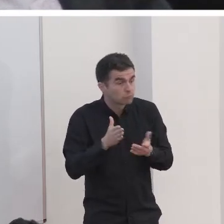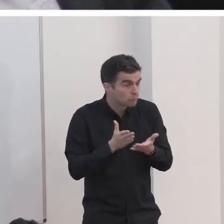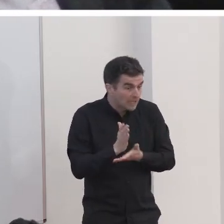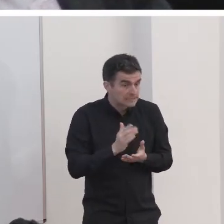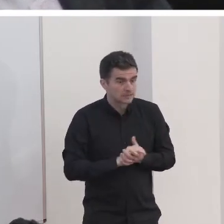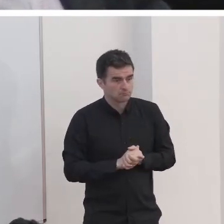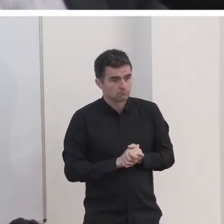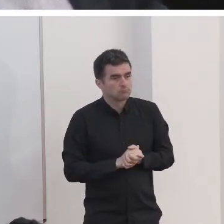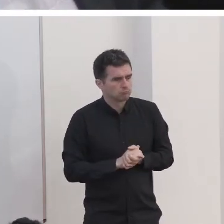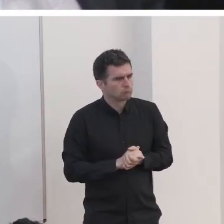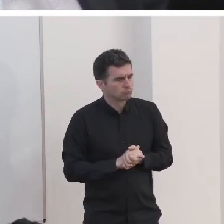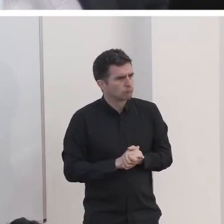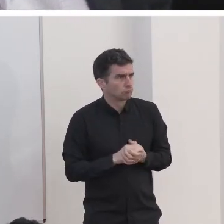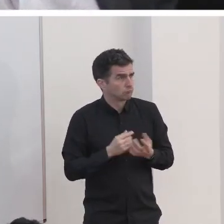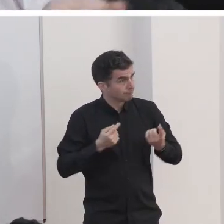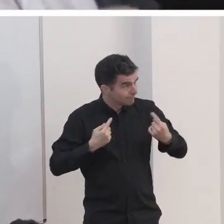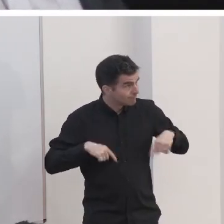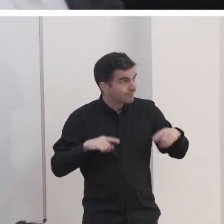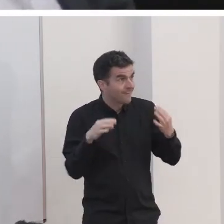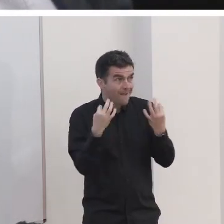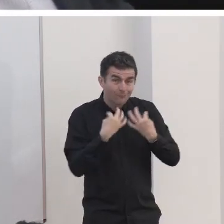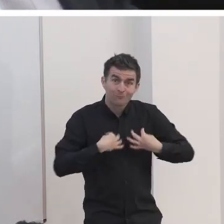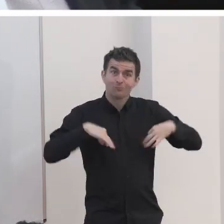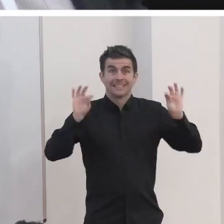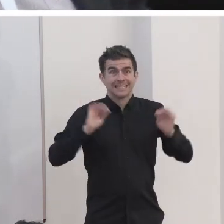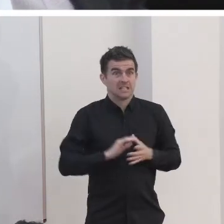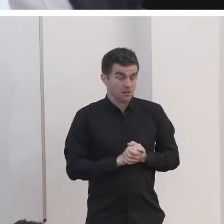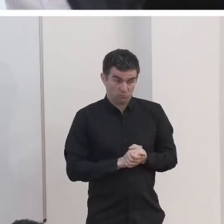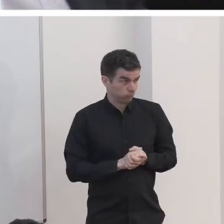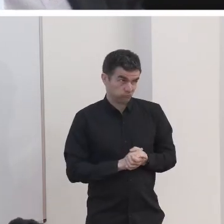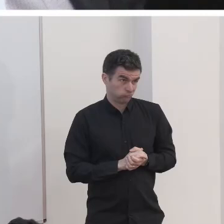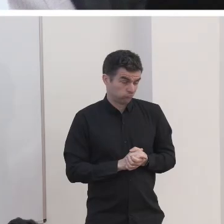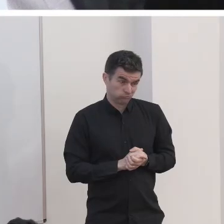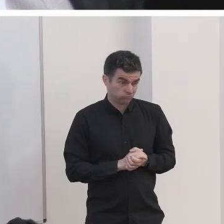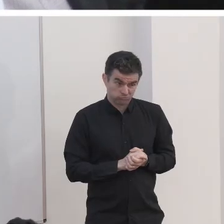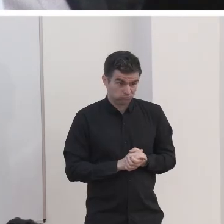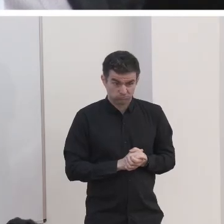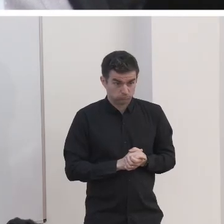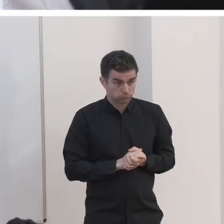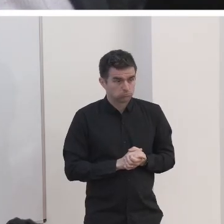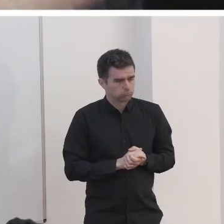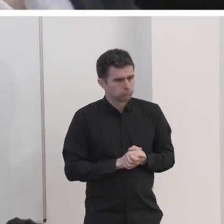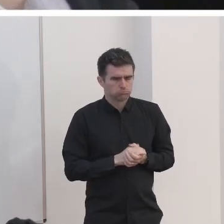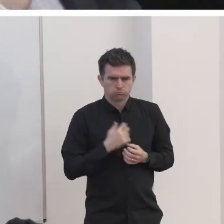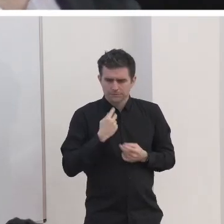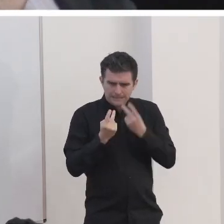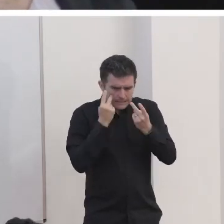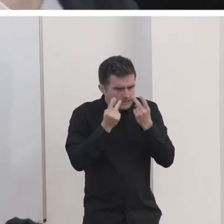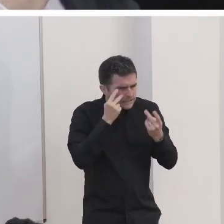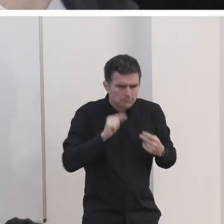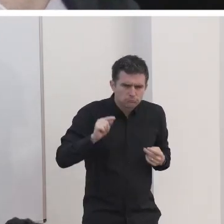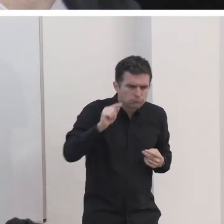how fairly they can treat us with our siblings. These are challenges that some of